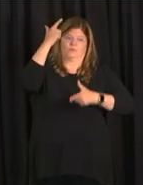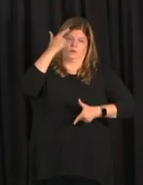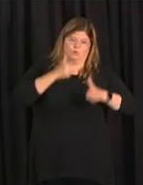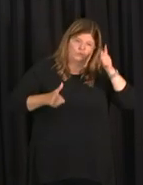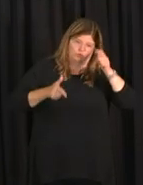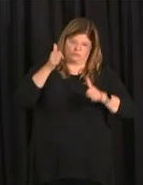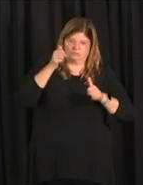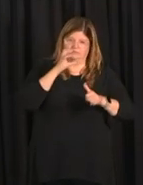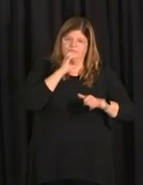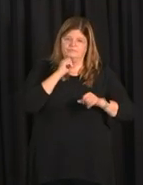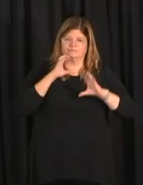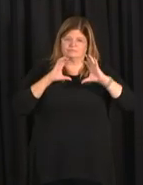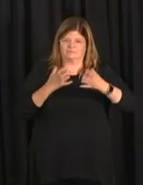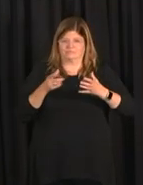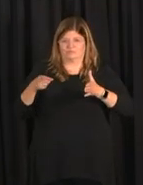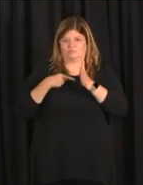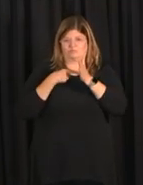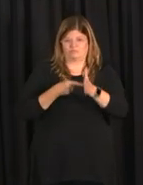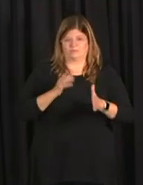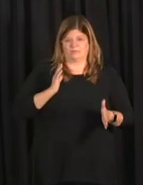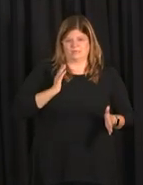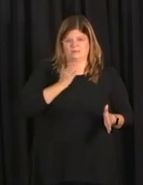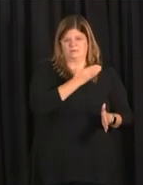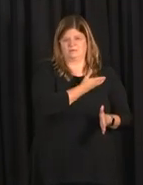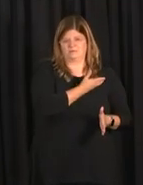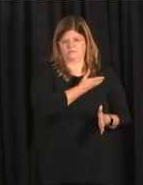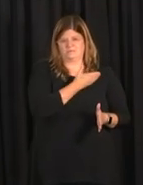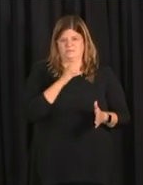largest age group represented in our sample.